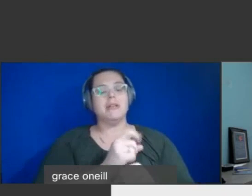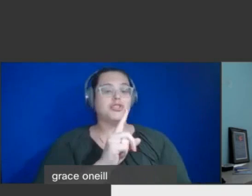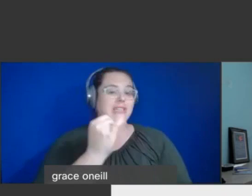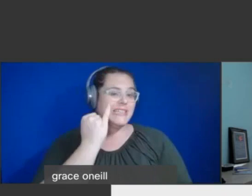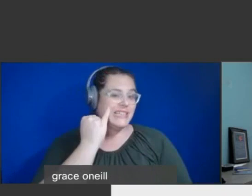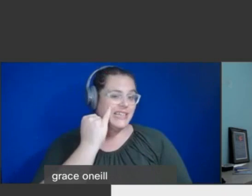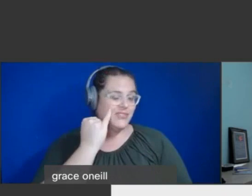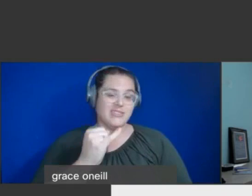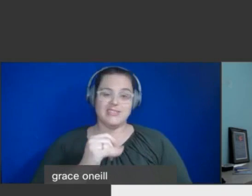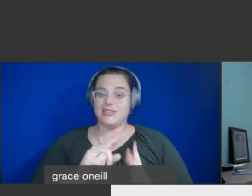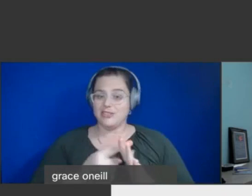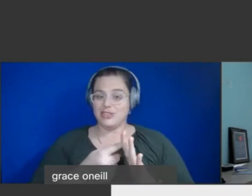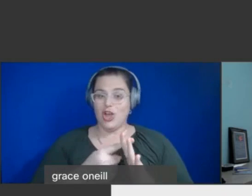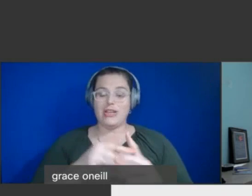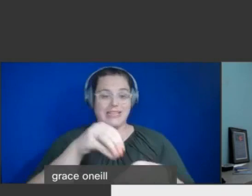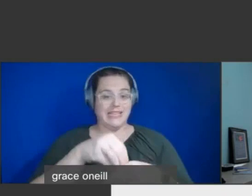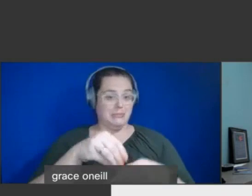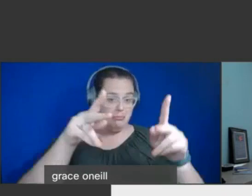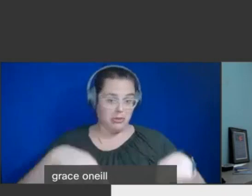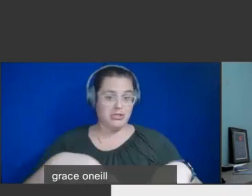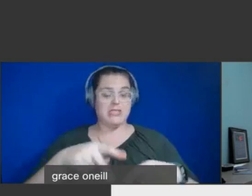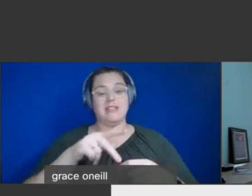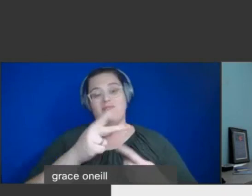visitation following February 7th.